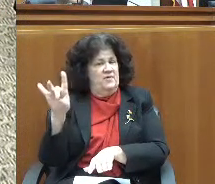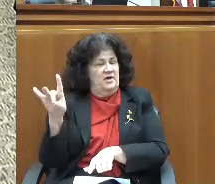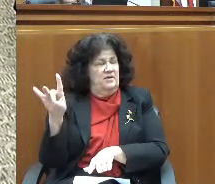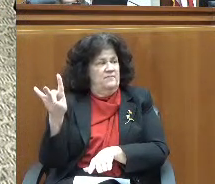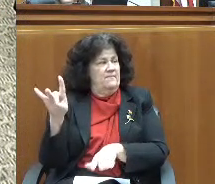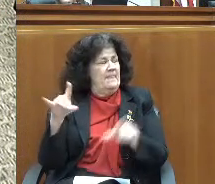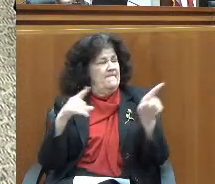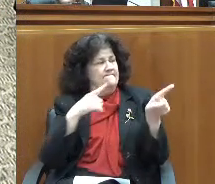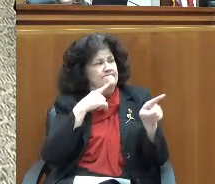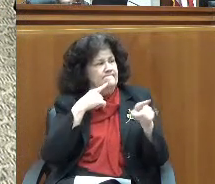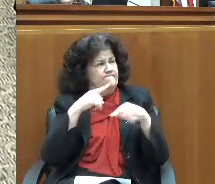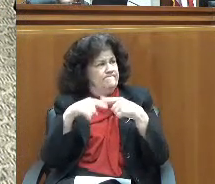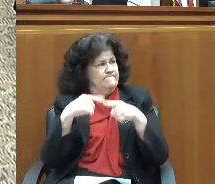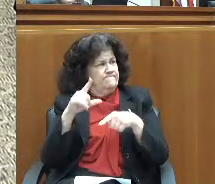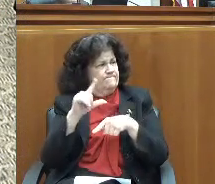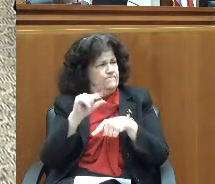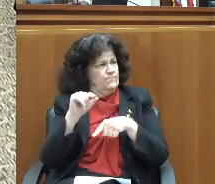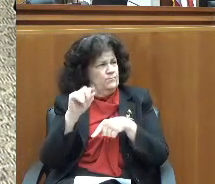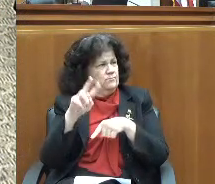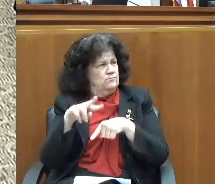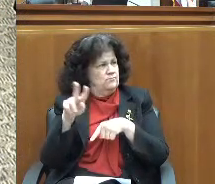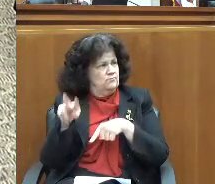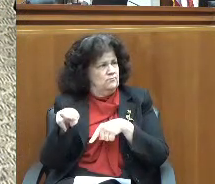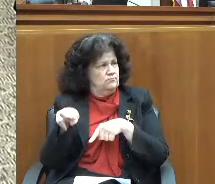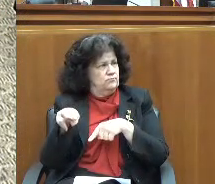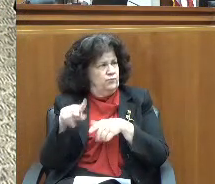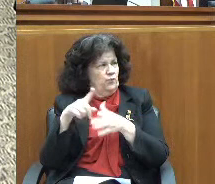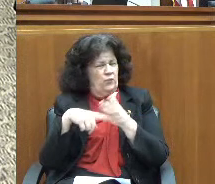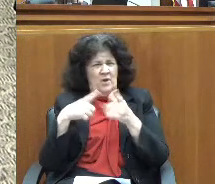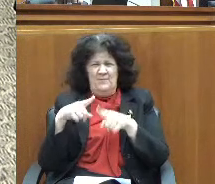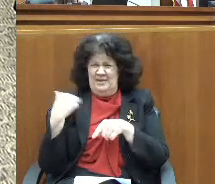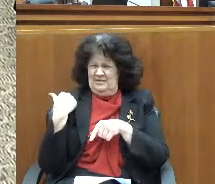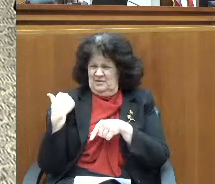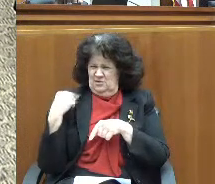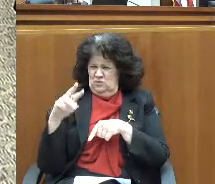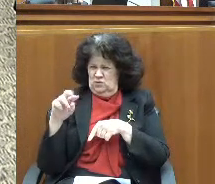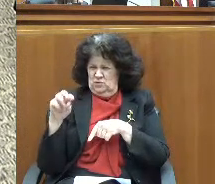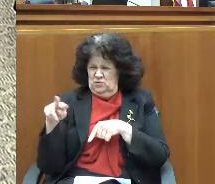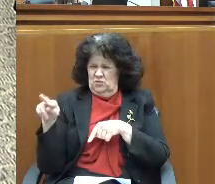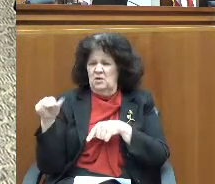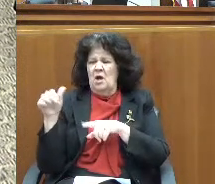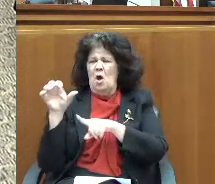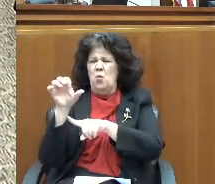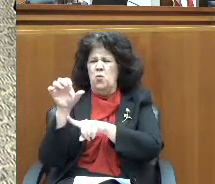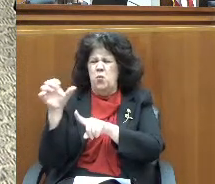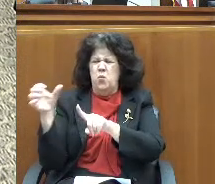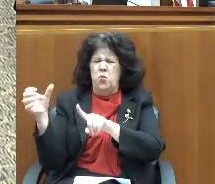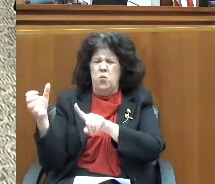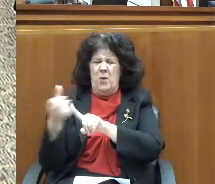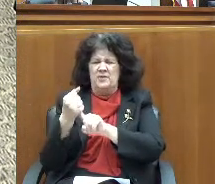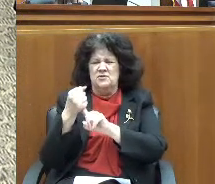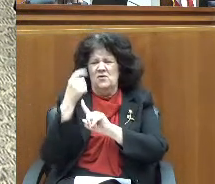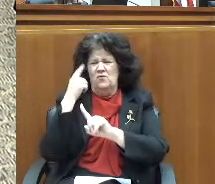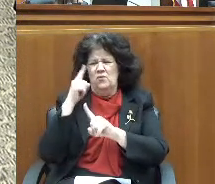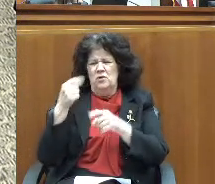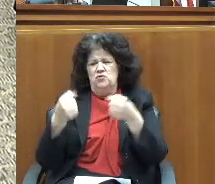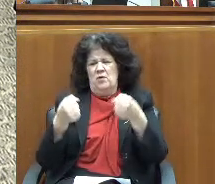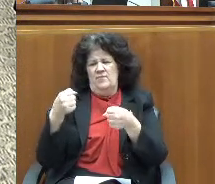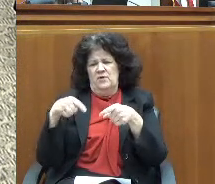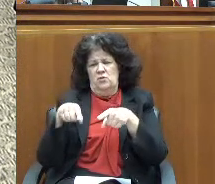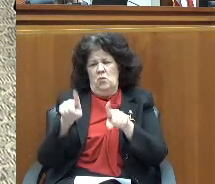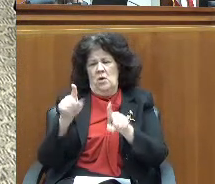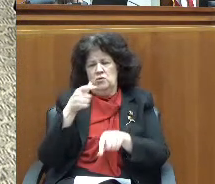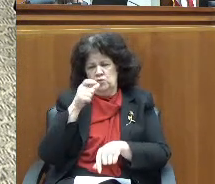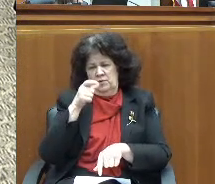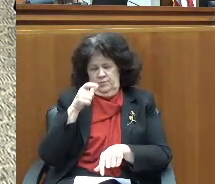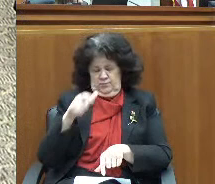You said something about 2022. Mhm. What happened in 2022? He had an arrest for operating a vehicle while